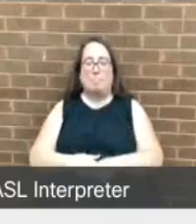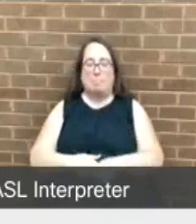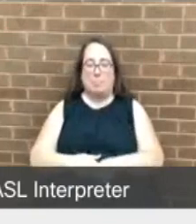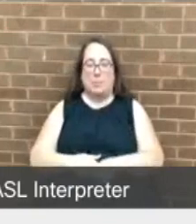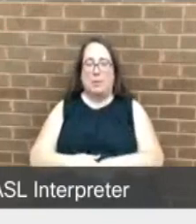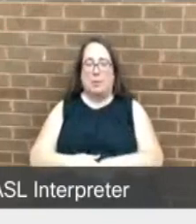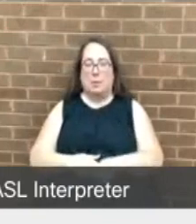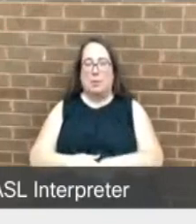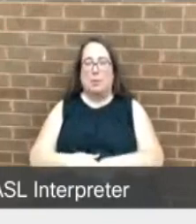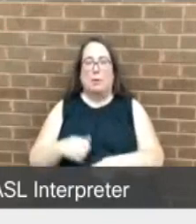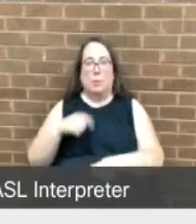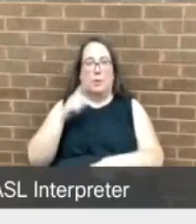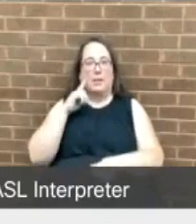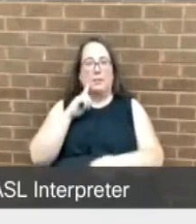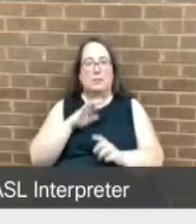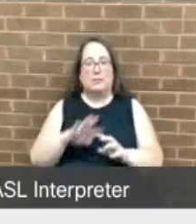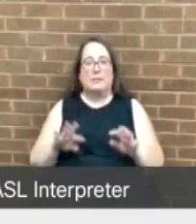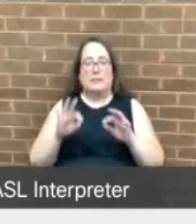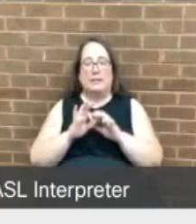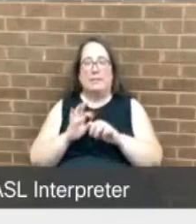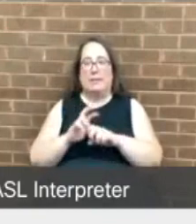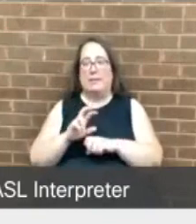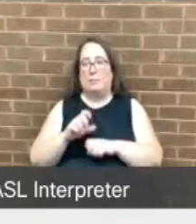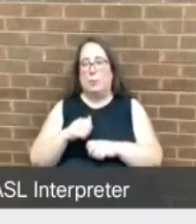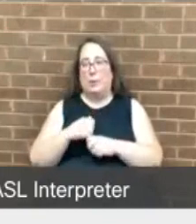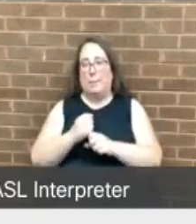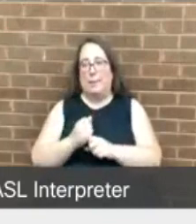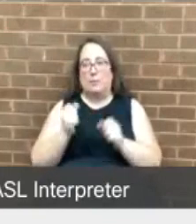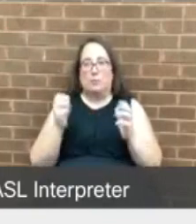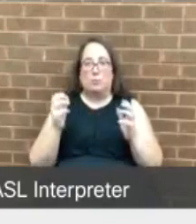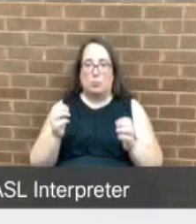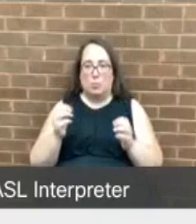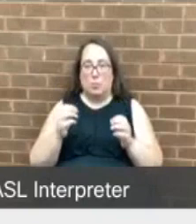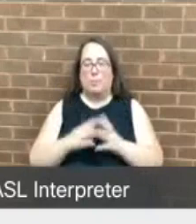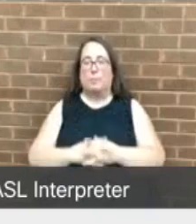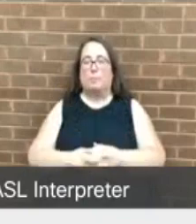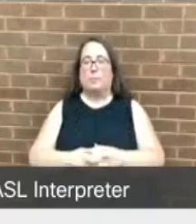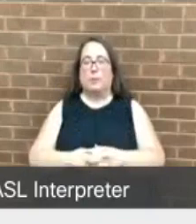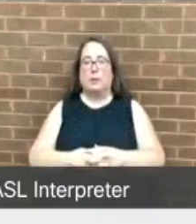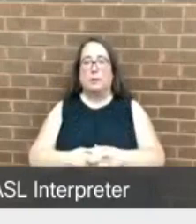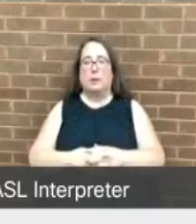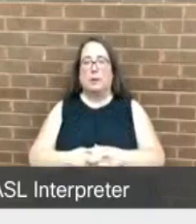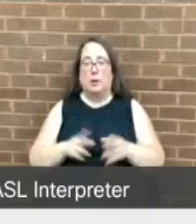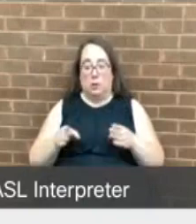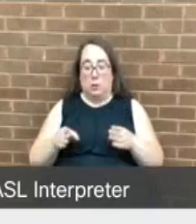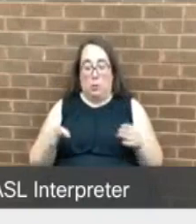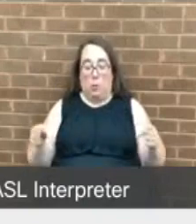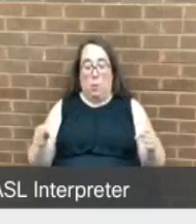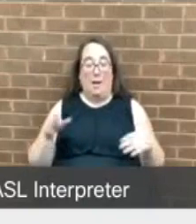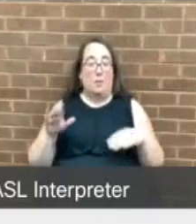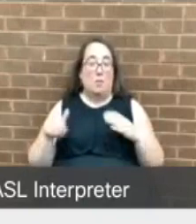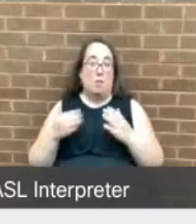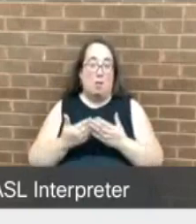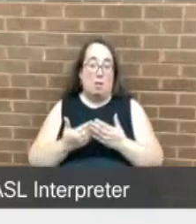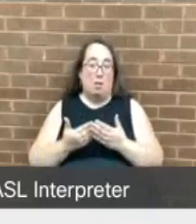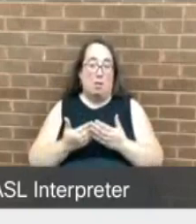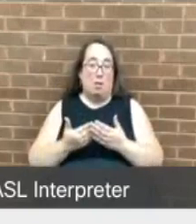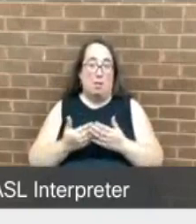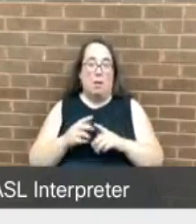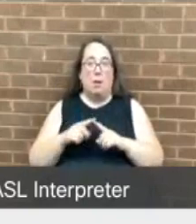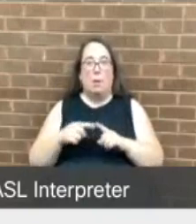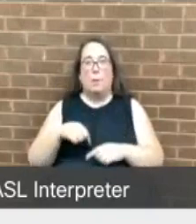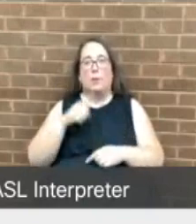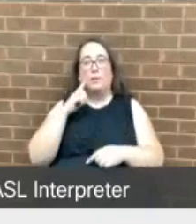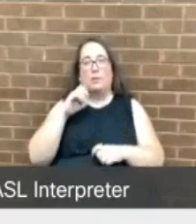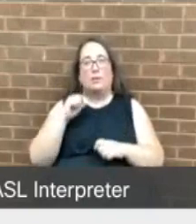think there's a significant investment that we can make. So for instance, you can widen all those roadways, but we think